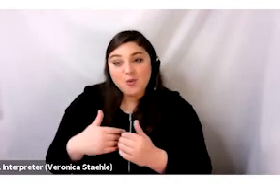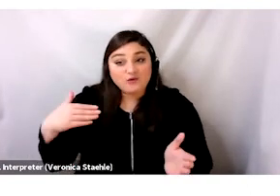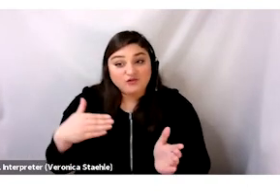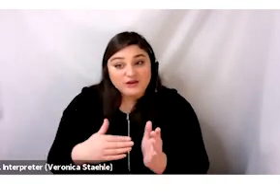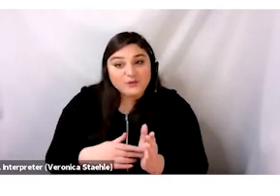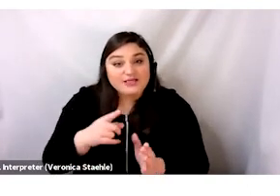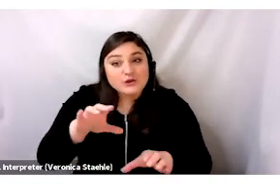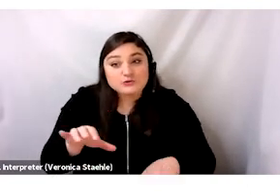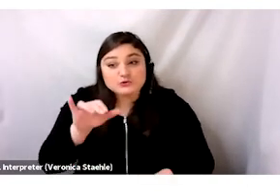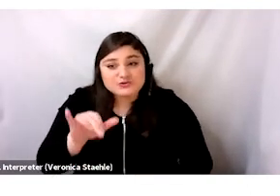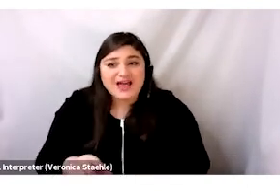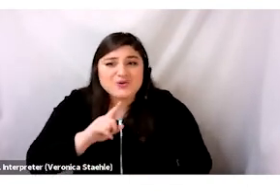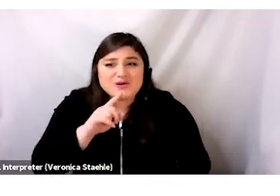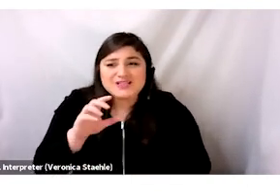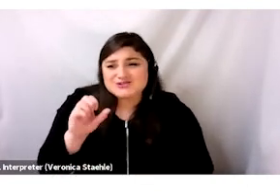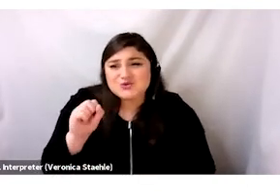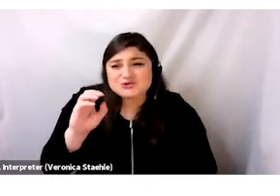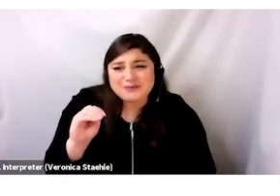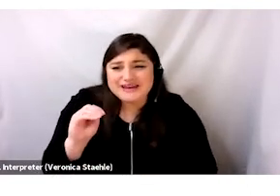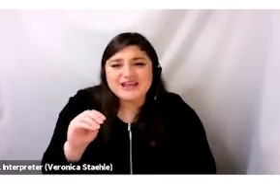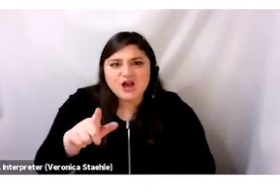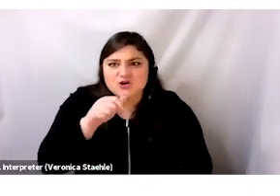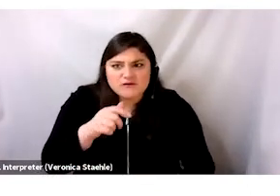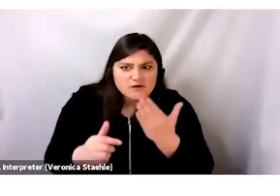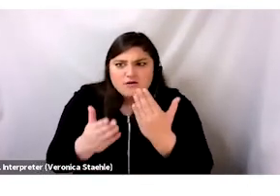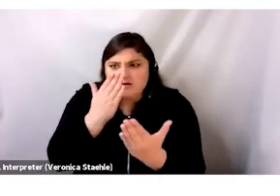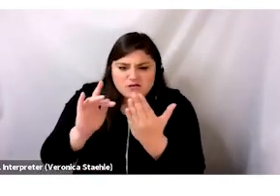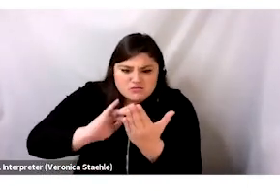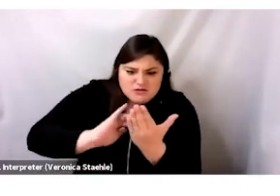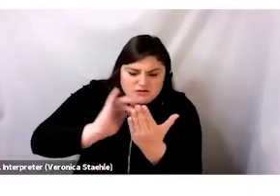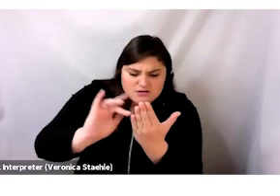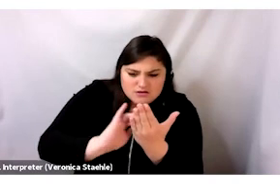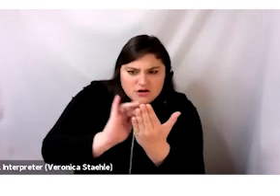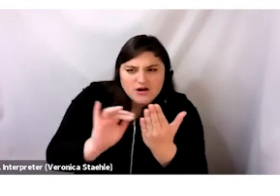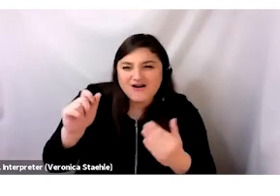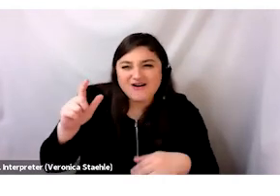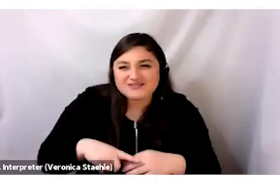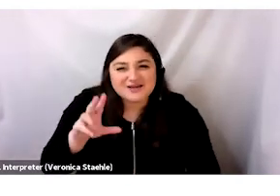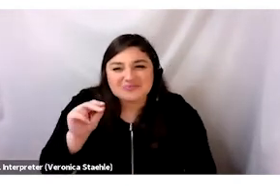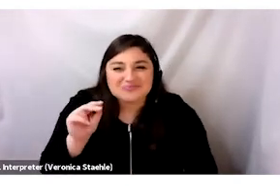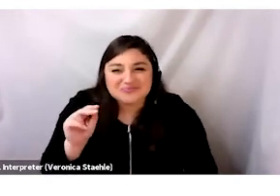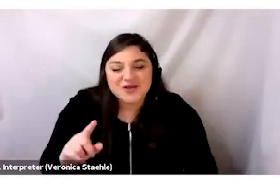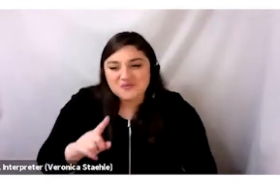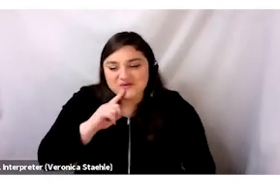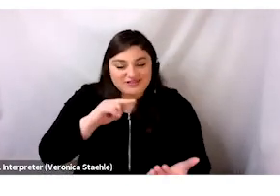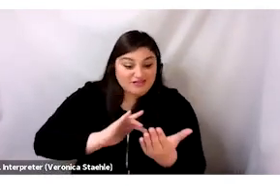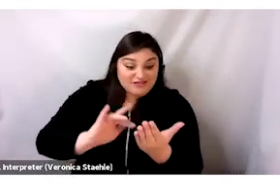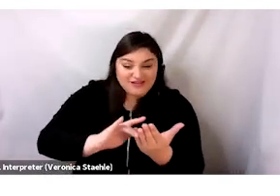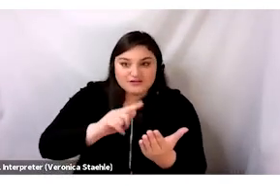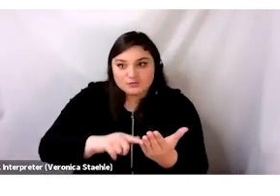this, the more you realize you can step away from social media and come back, and you really haven't missed anything.